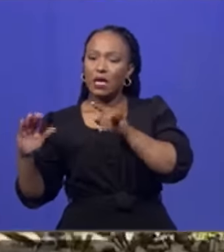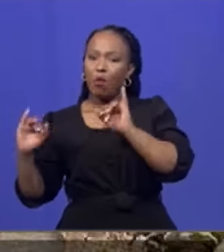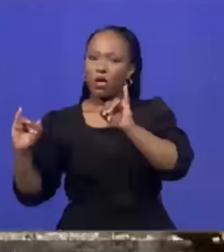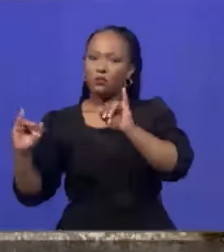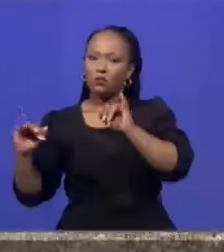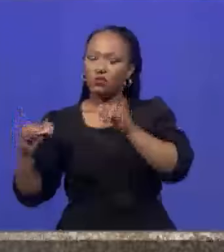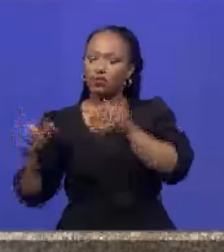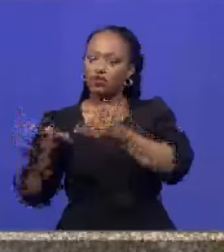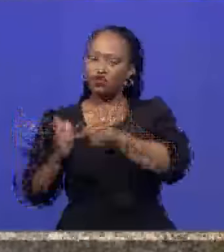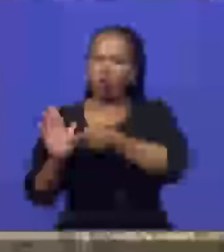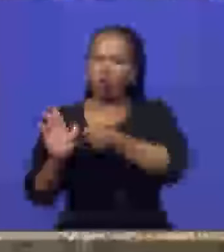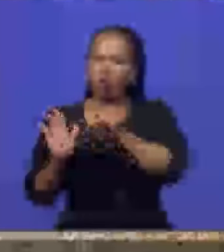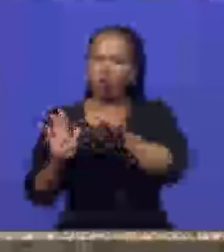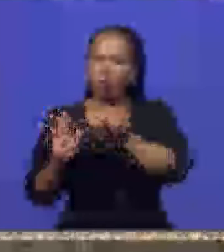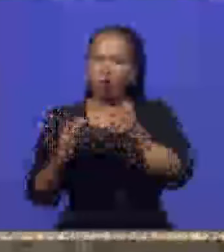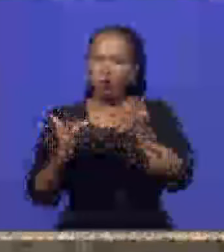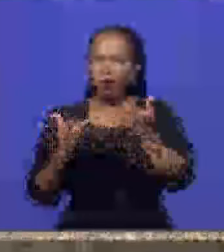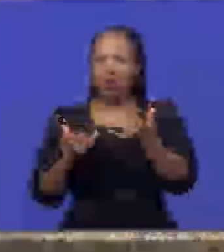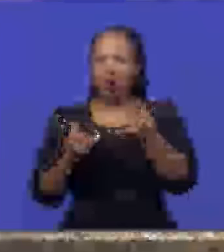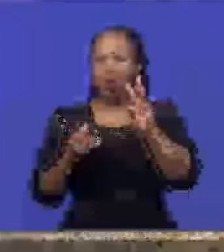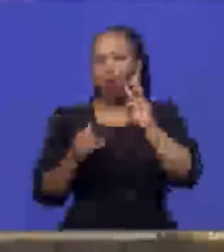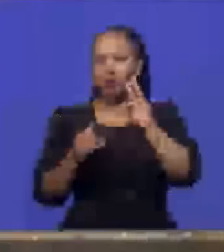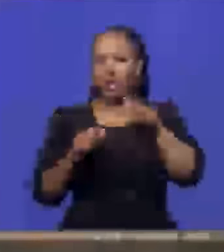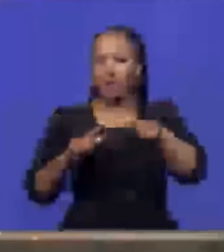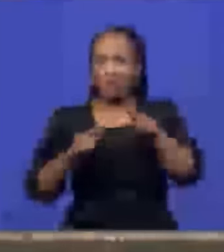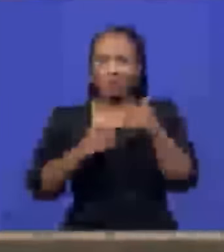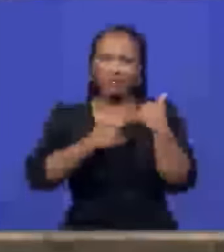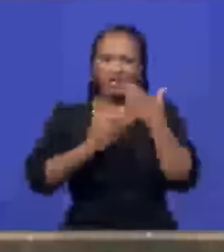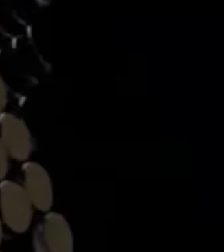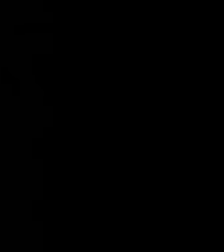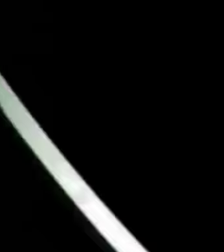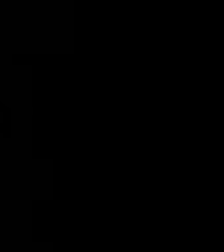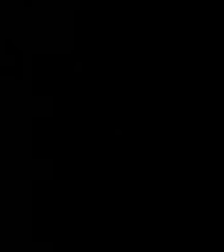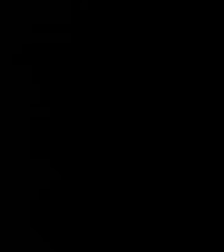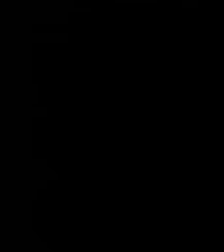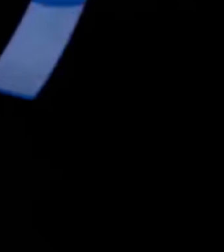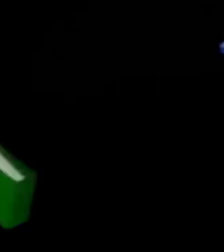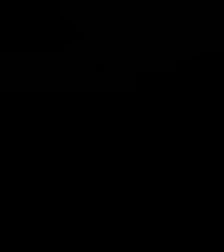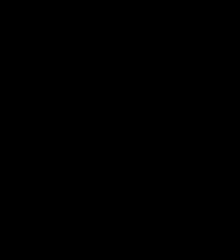sa hlwekang Limpopo a beha maphelo a baahi ka mosing.